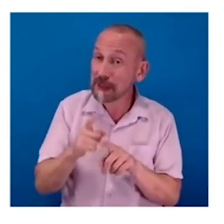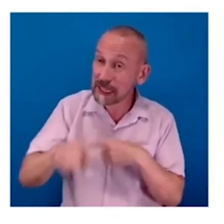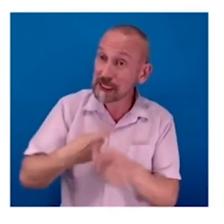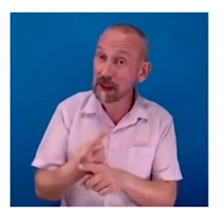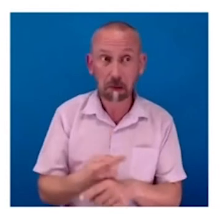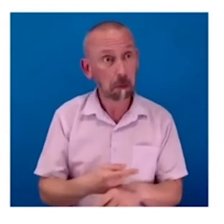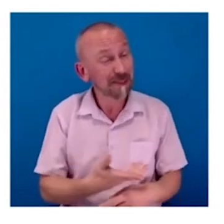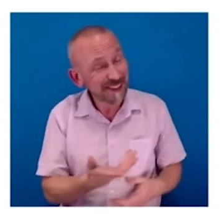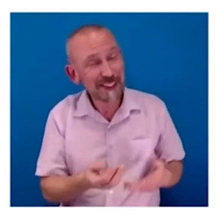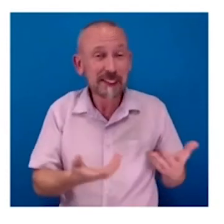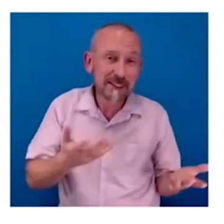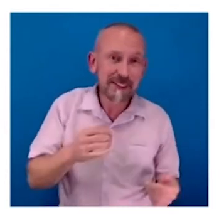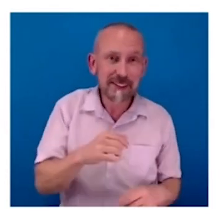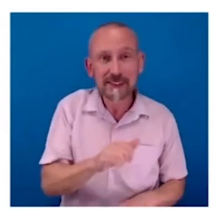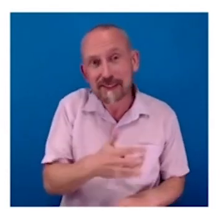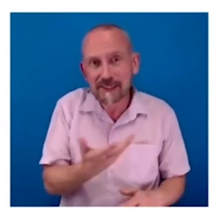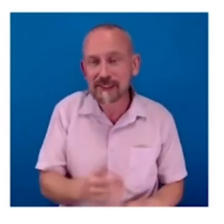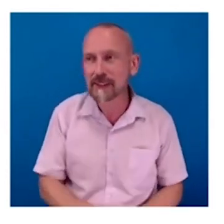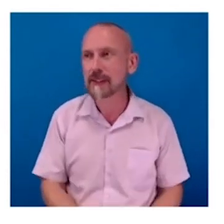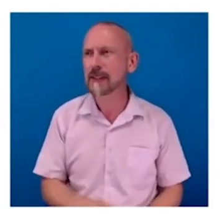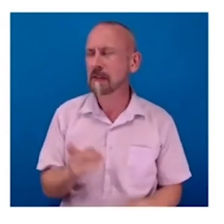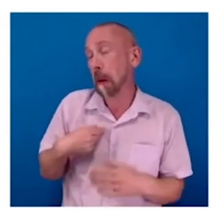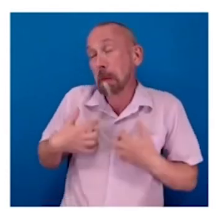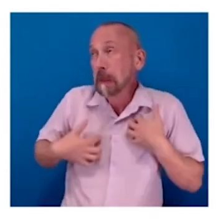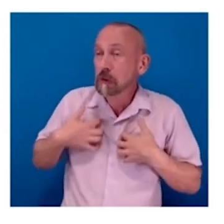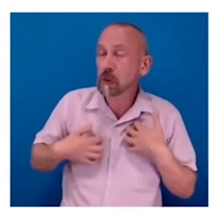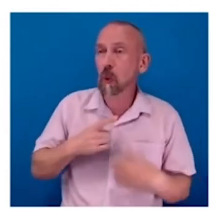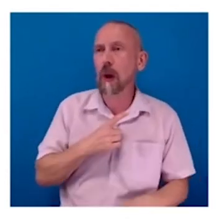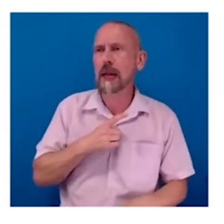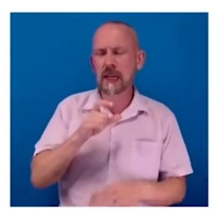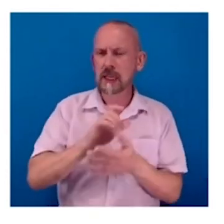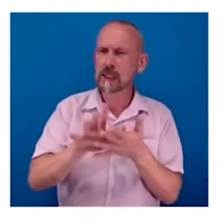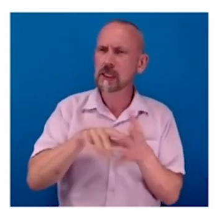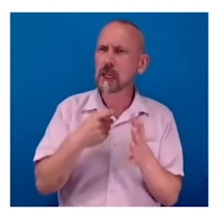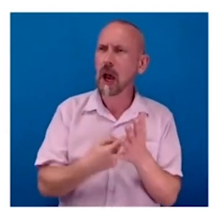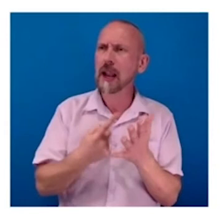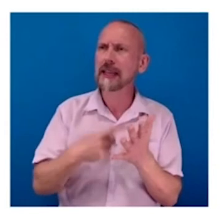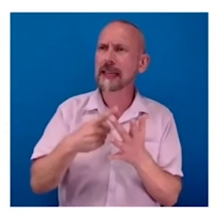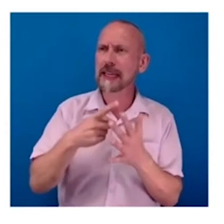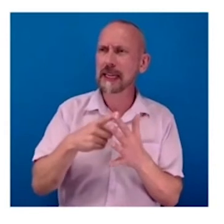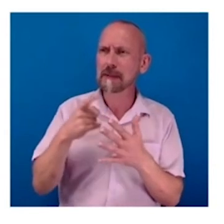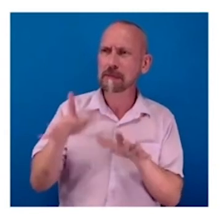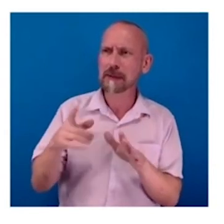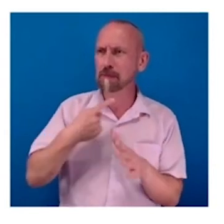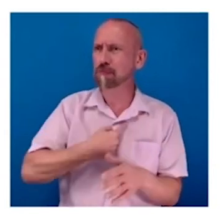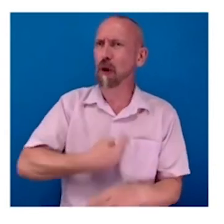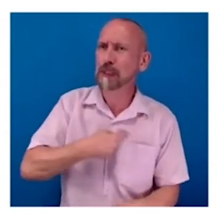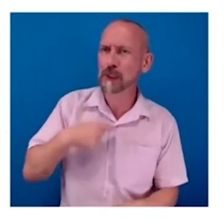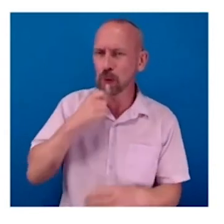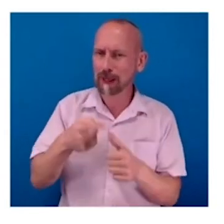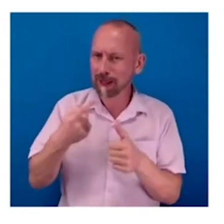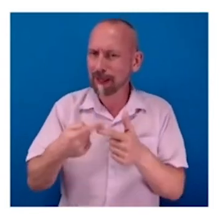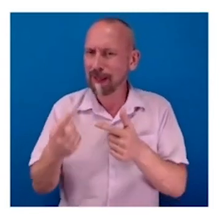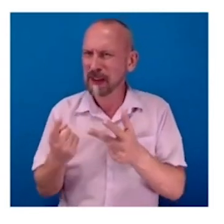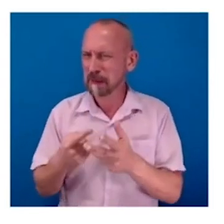because Charlie's obviously. I think there's about 11 things that Charlie promised to do in that networking meeting. I won't list them because